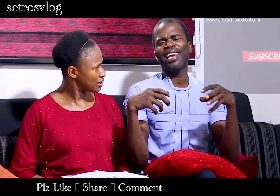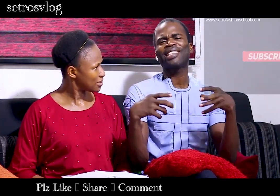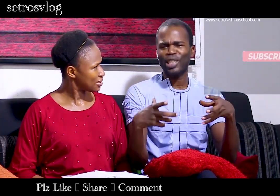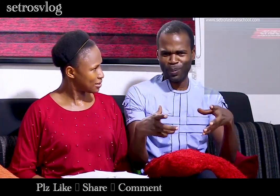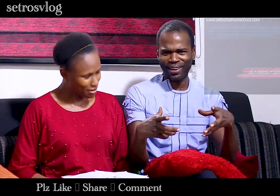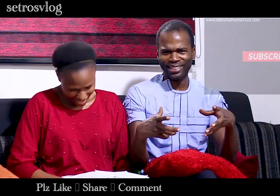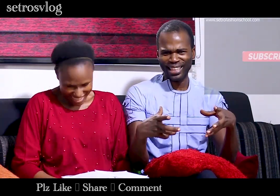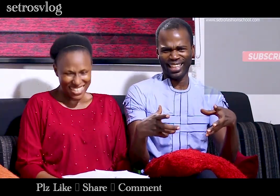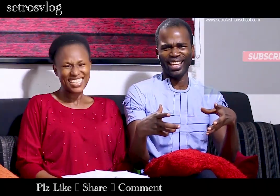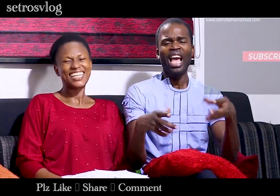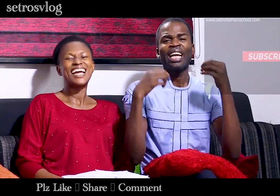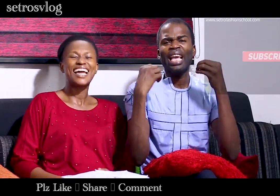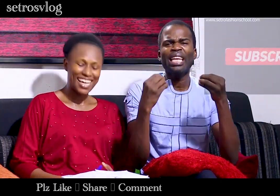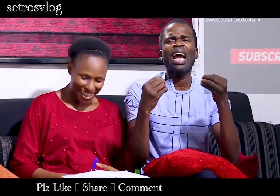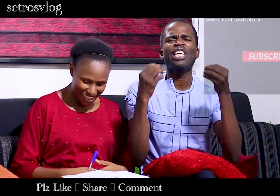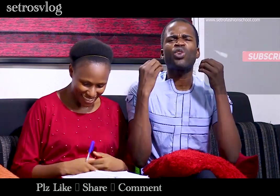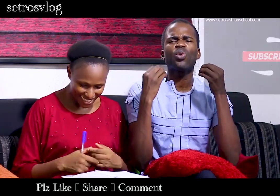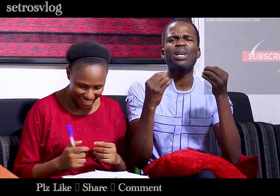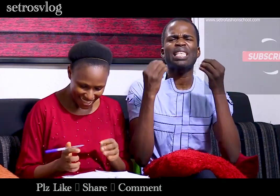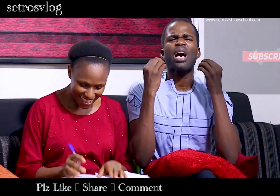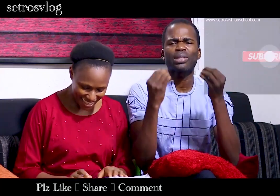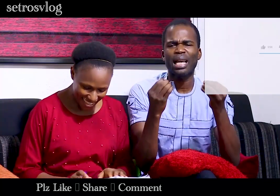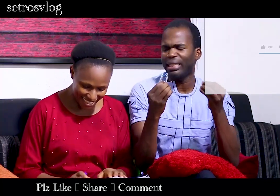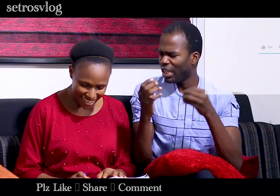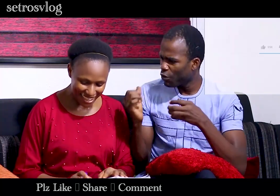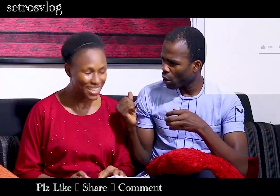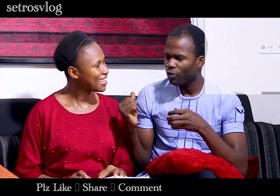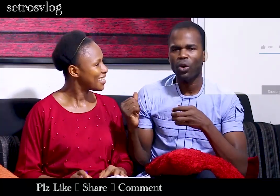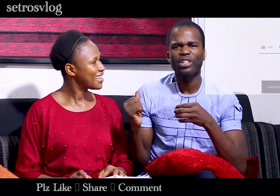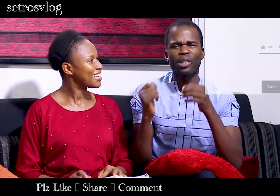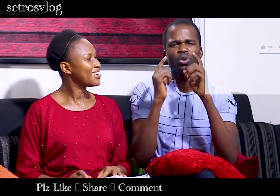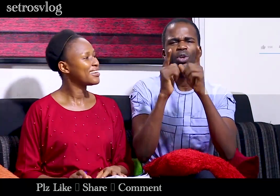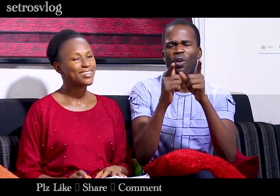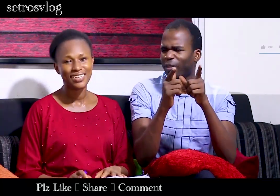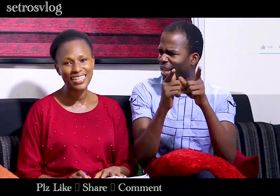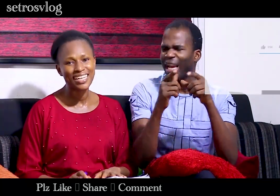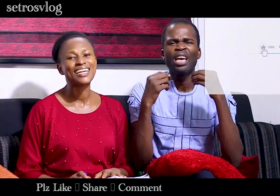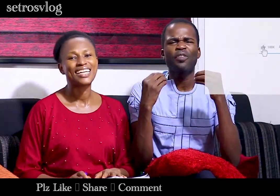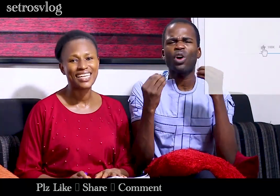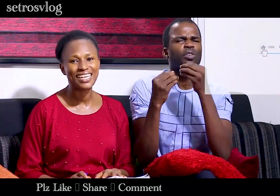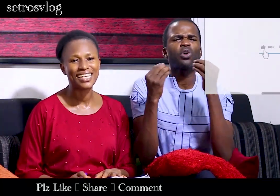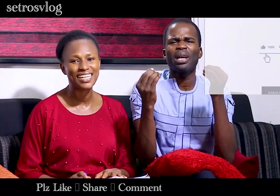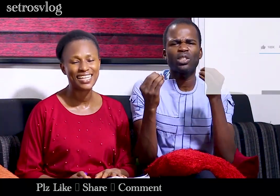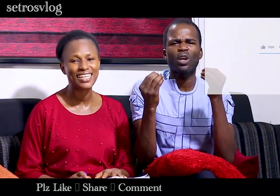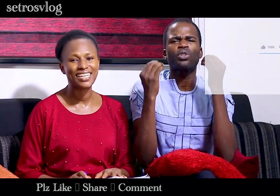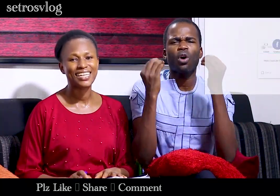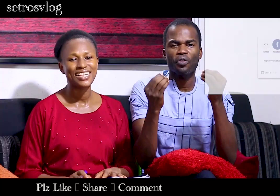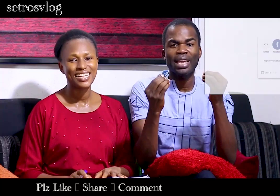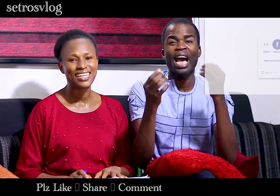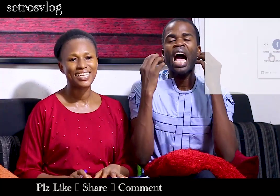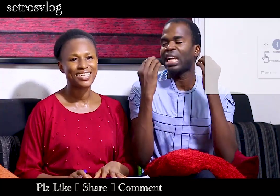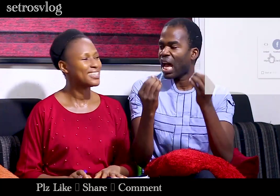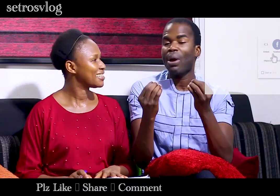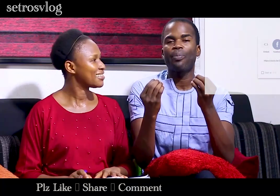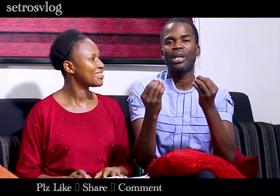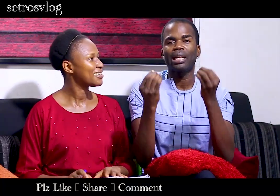call it Kenyatta spirit? Kenya is always outstanding. If you talk of tourism, you talk of Kenya. If you talk of so many stuff, you talk of